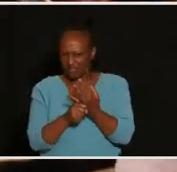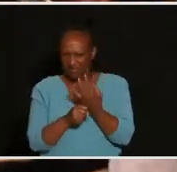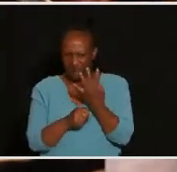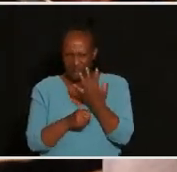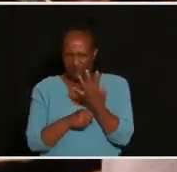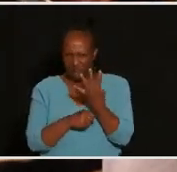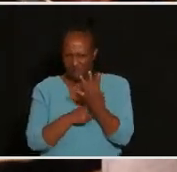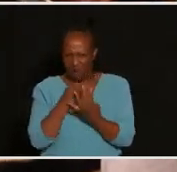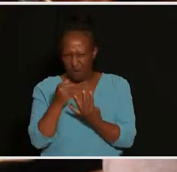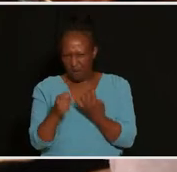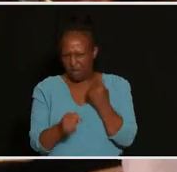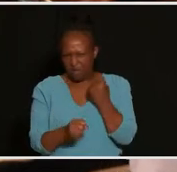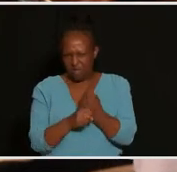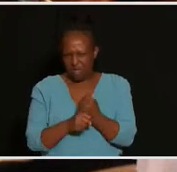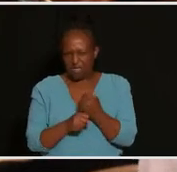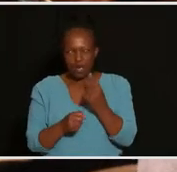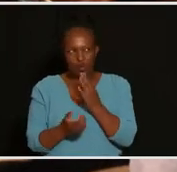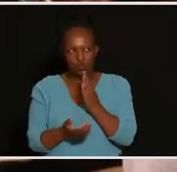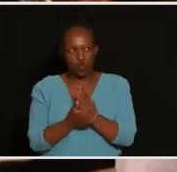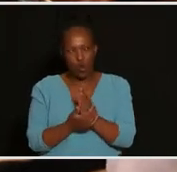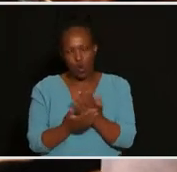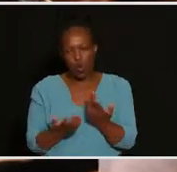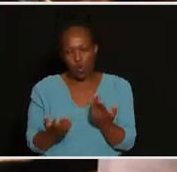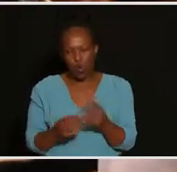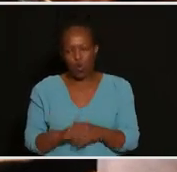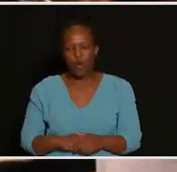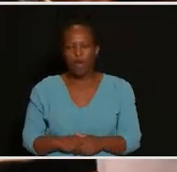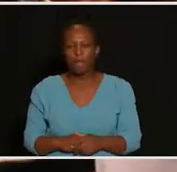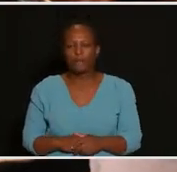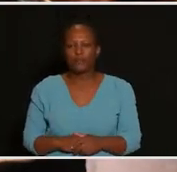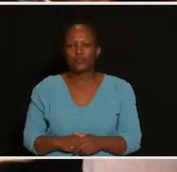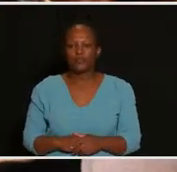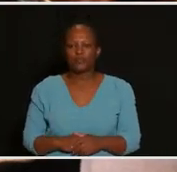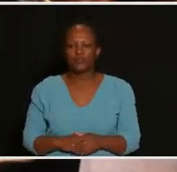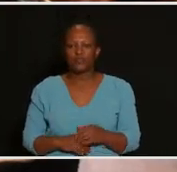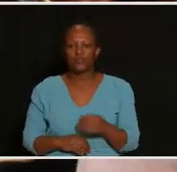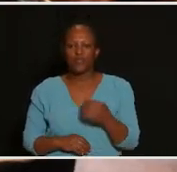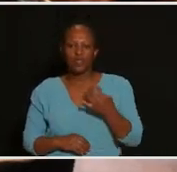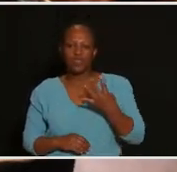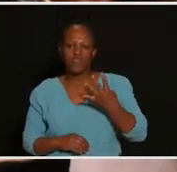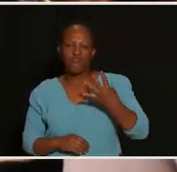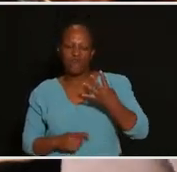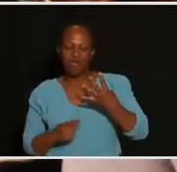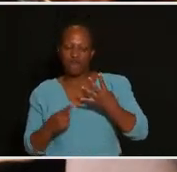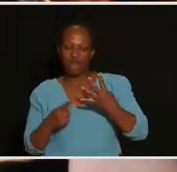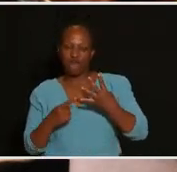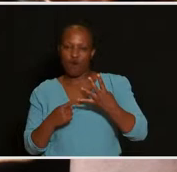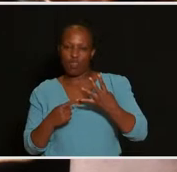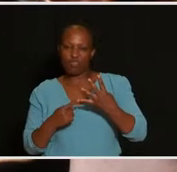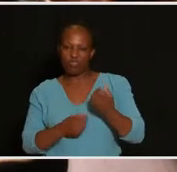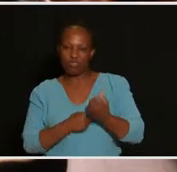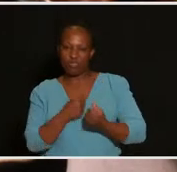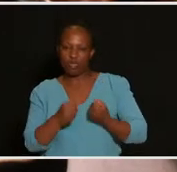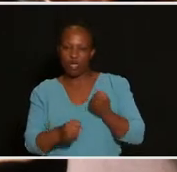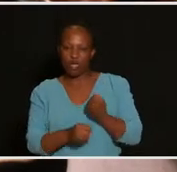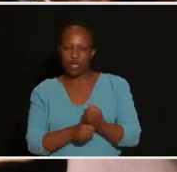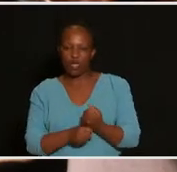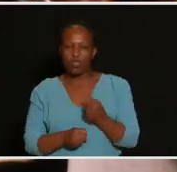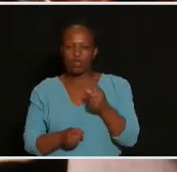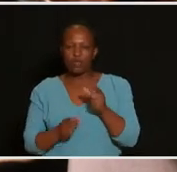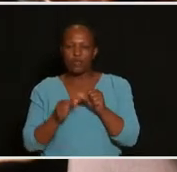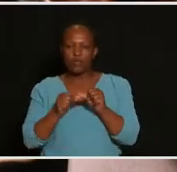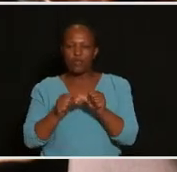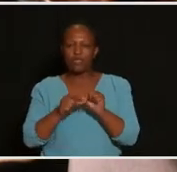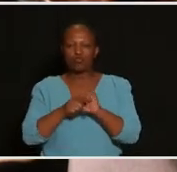term I'm I'm not sure about that so I think in the four years of the attempt they must go on continuous